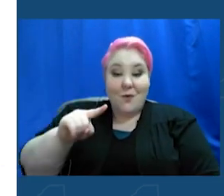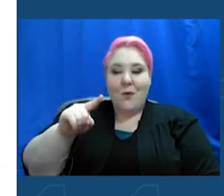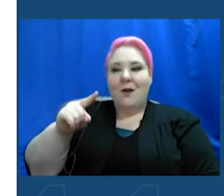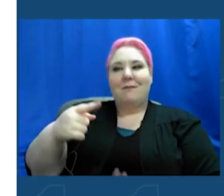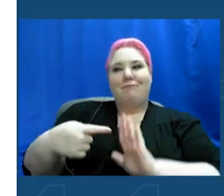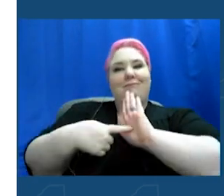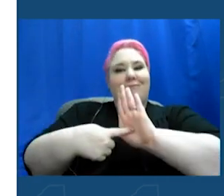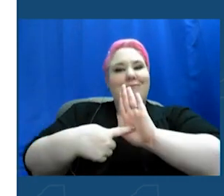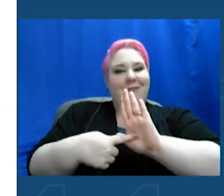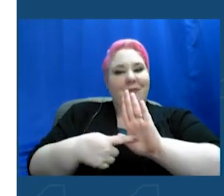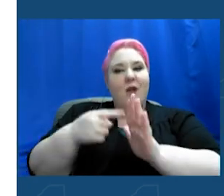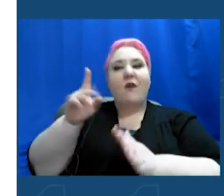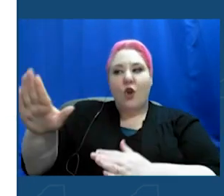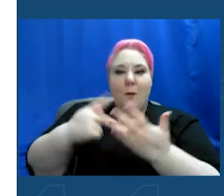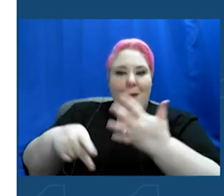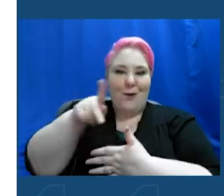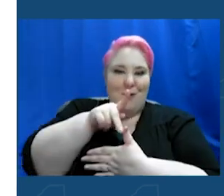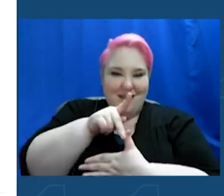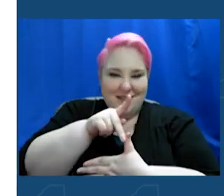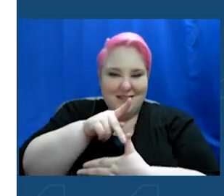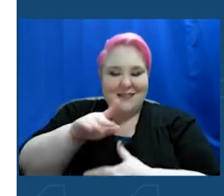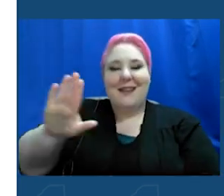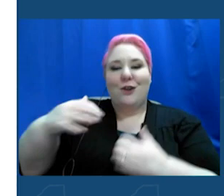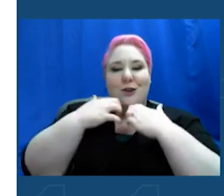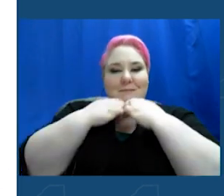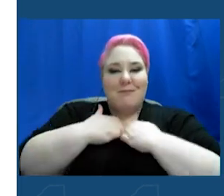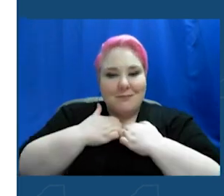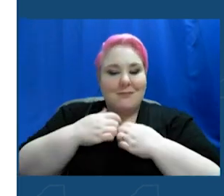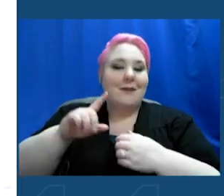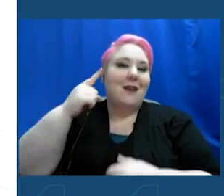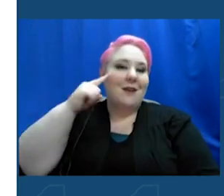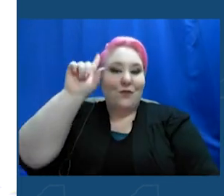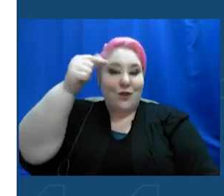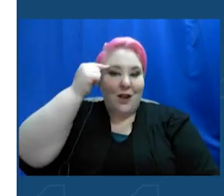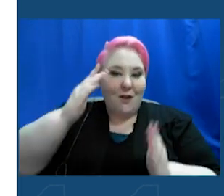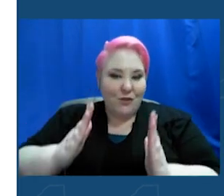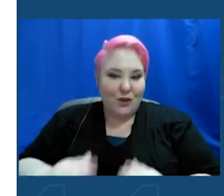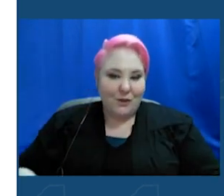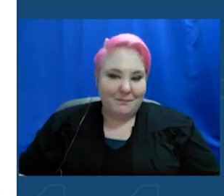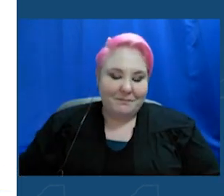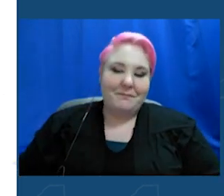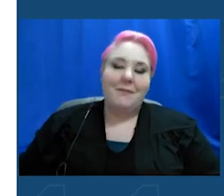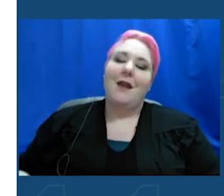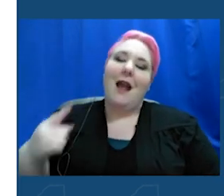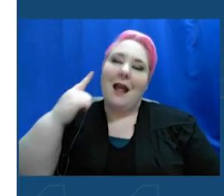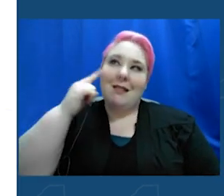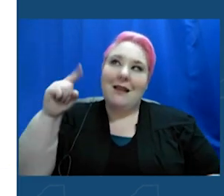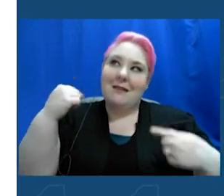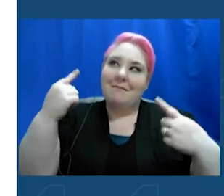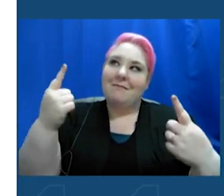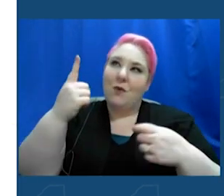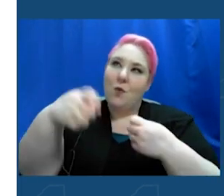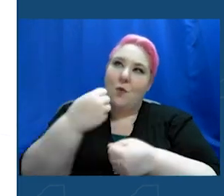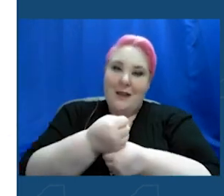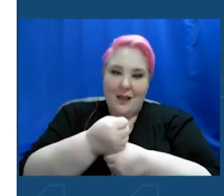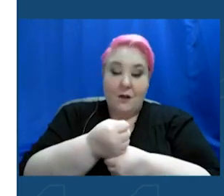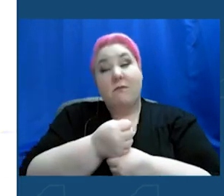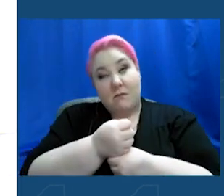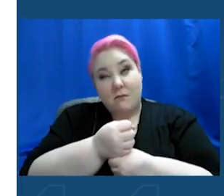the priorities that she's going to be putting in place as governor. And I just go back through the last year, we're approaching a year